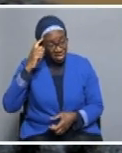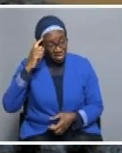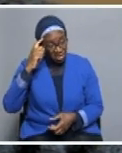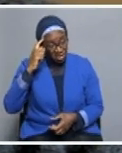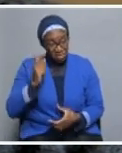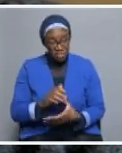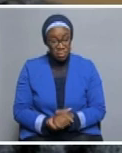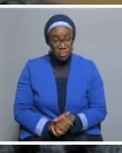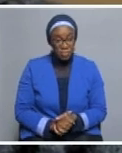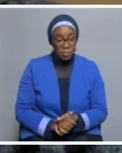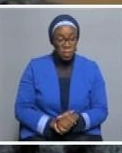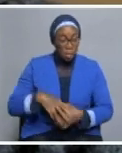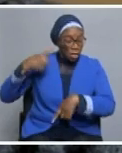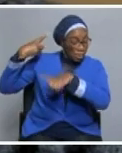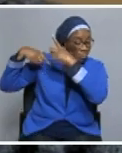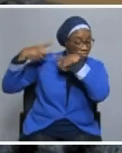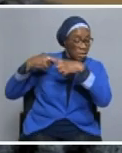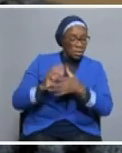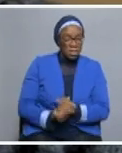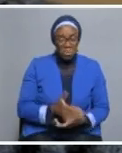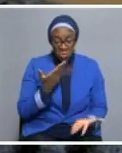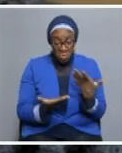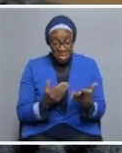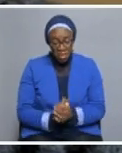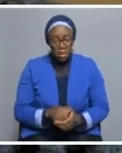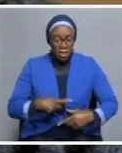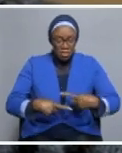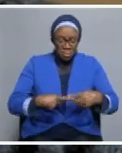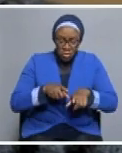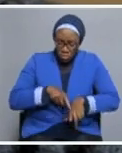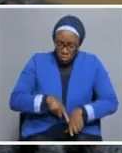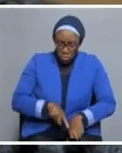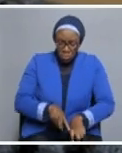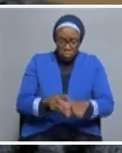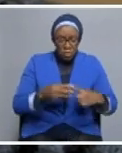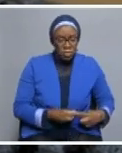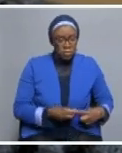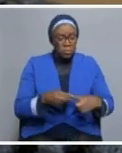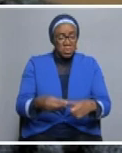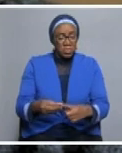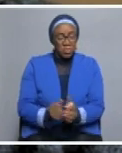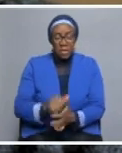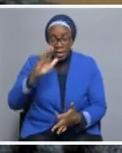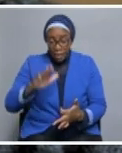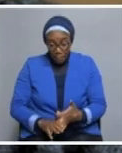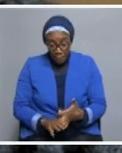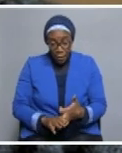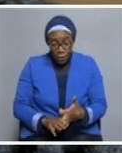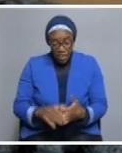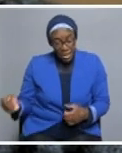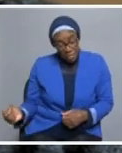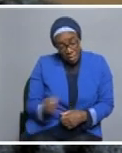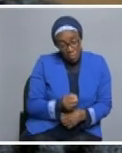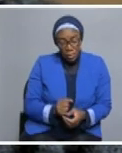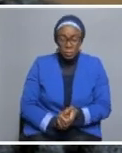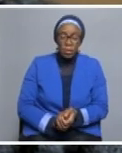of reflecting on whether or not the process that is followed, specifically the Director General and of